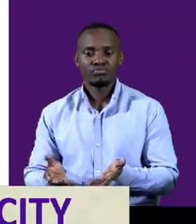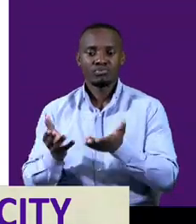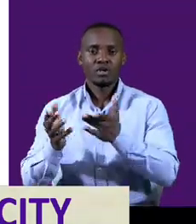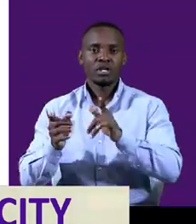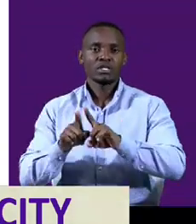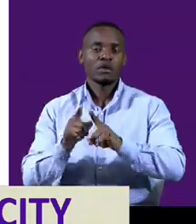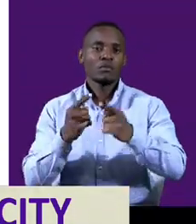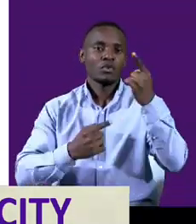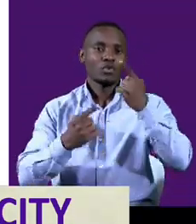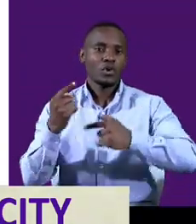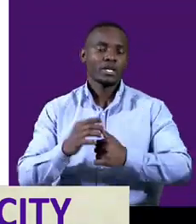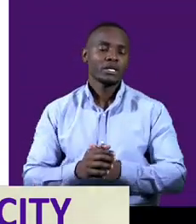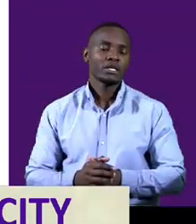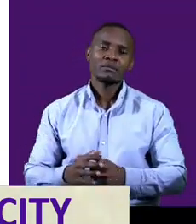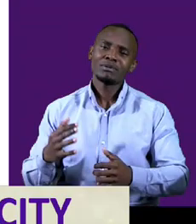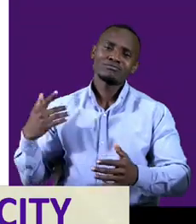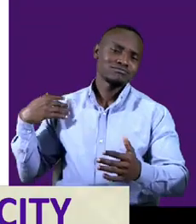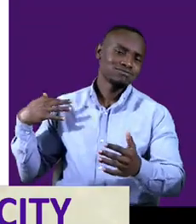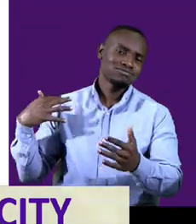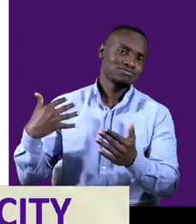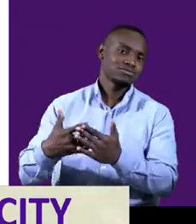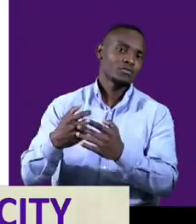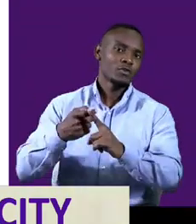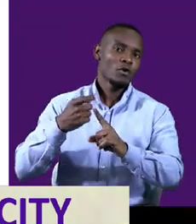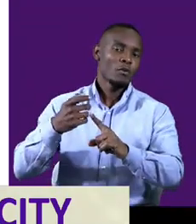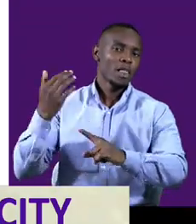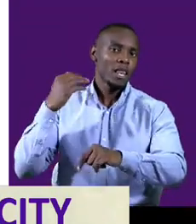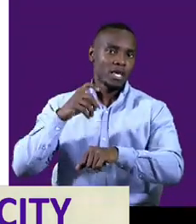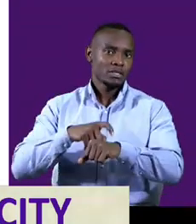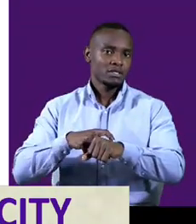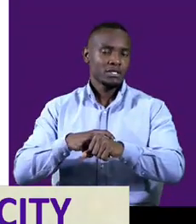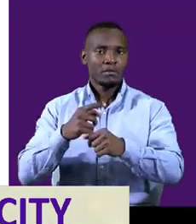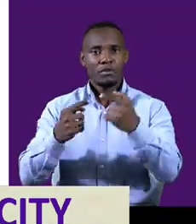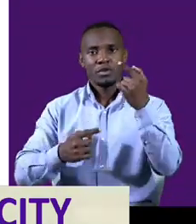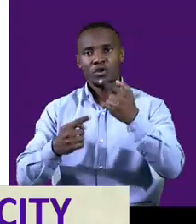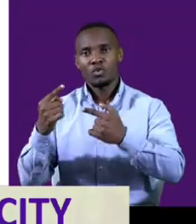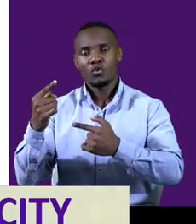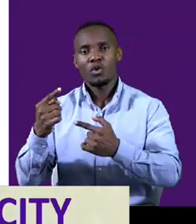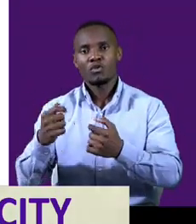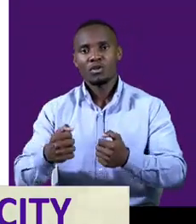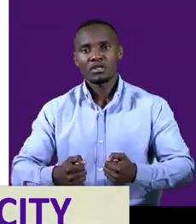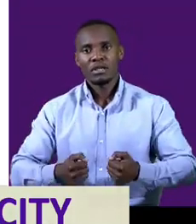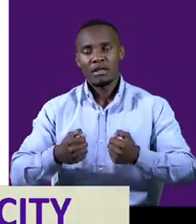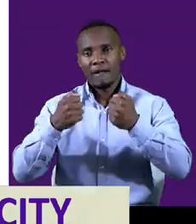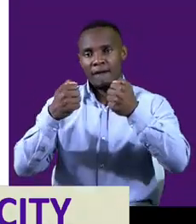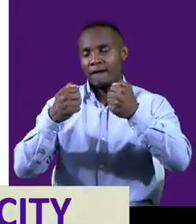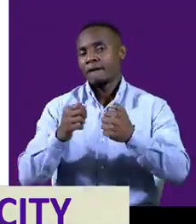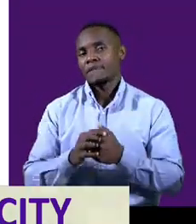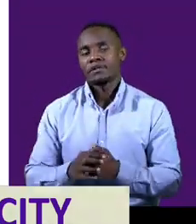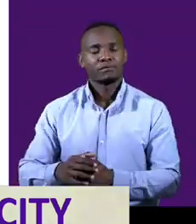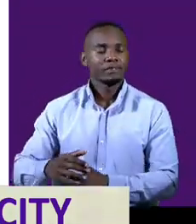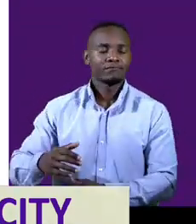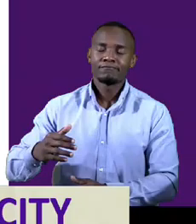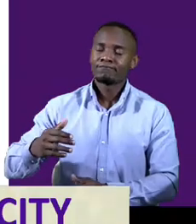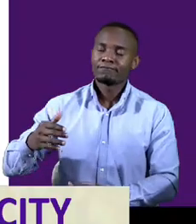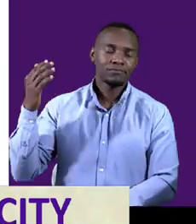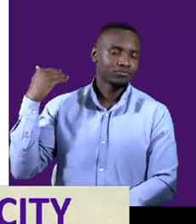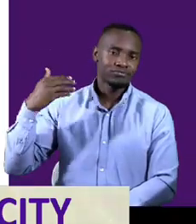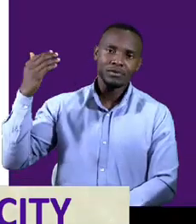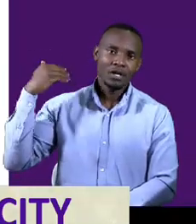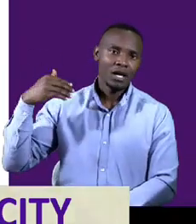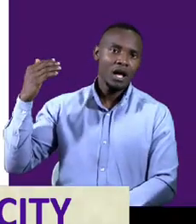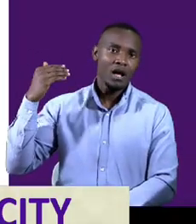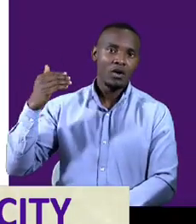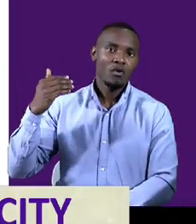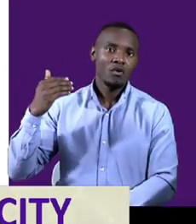been long since FC Leopards won any cup in this nation. It has been a long time, even before